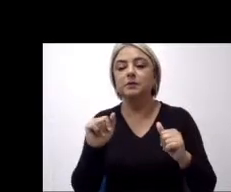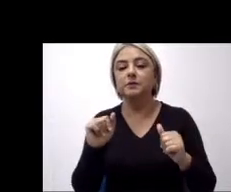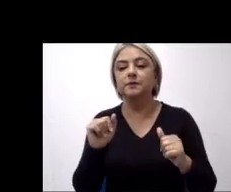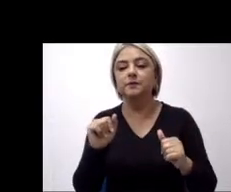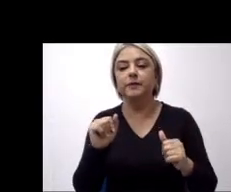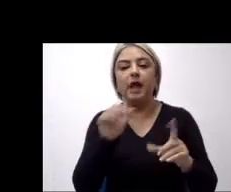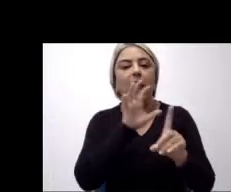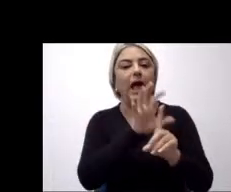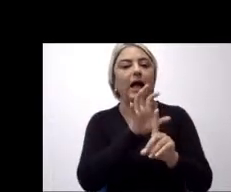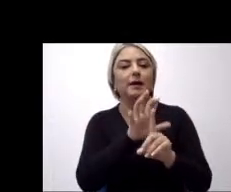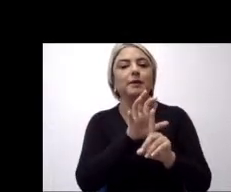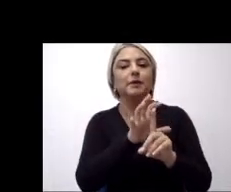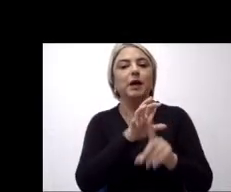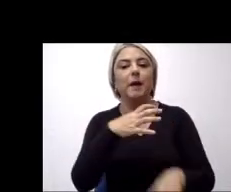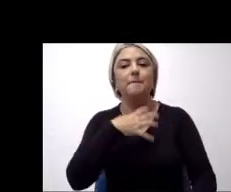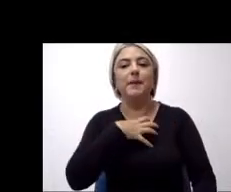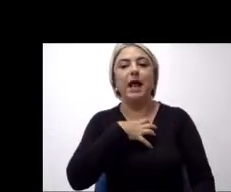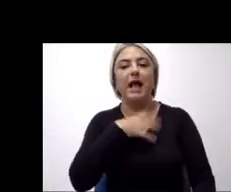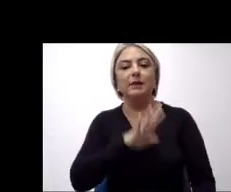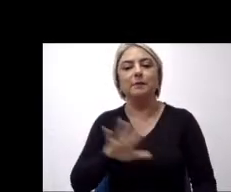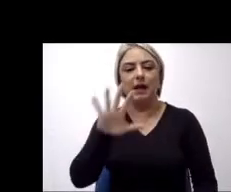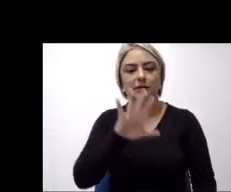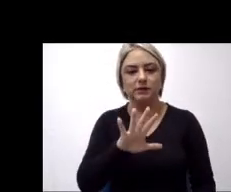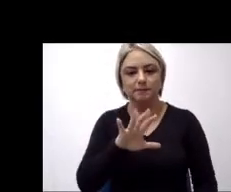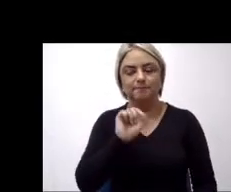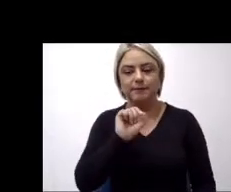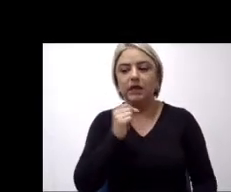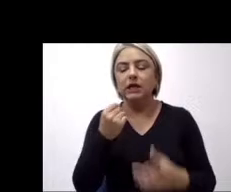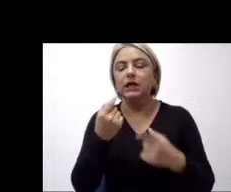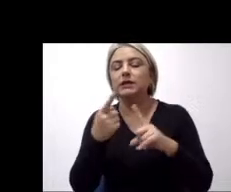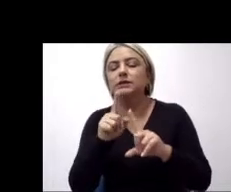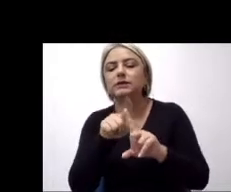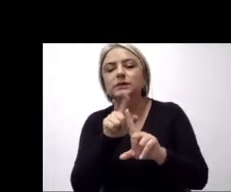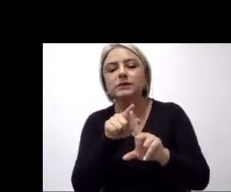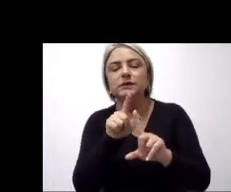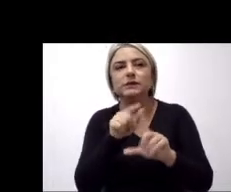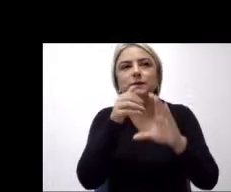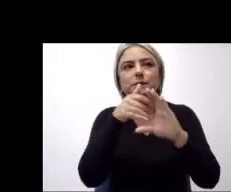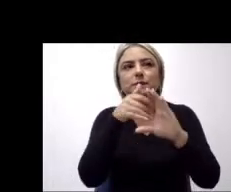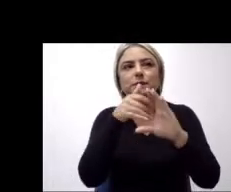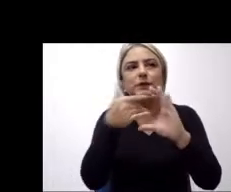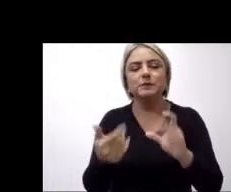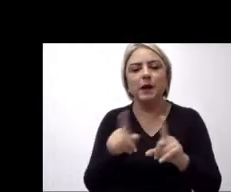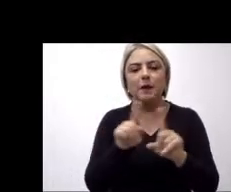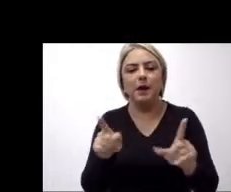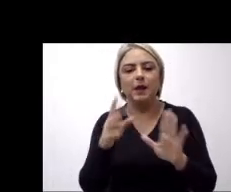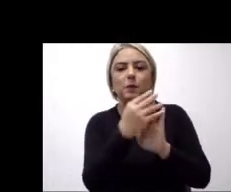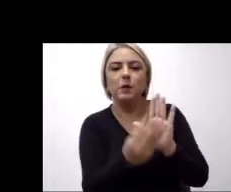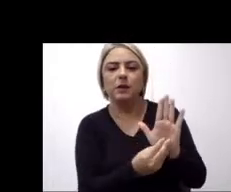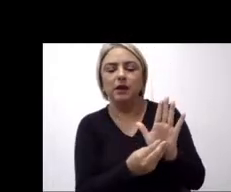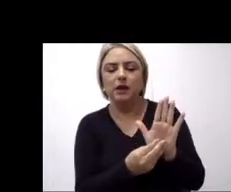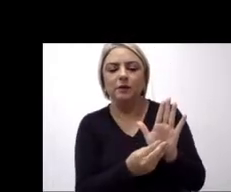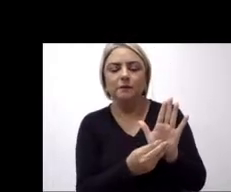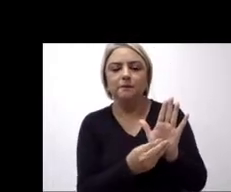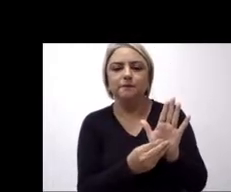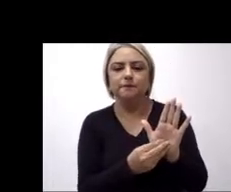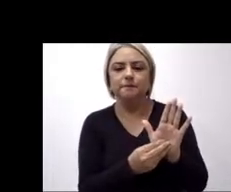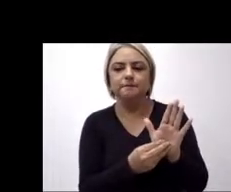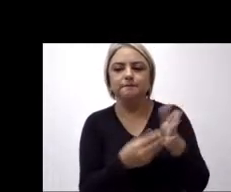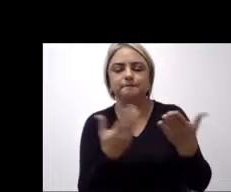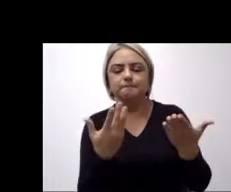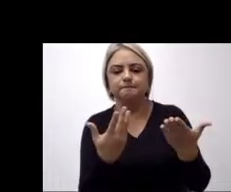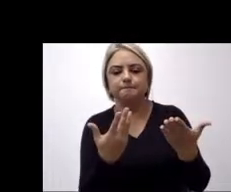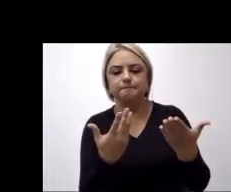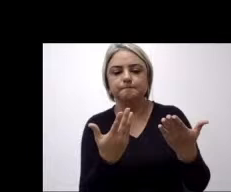to tell you what kind of aspect that most of the model negligate, the first one is